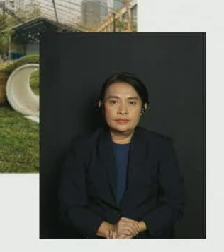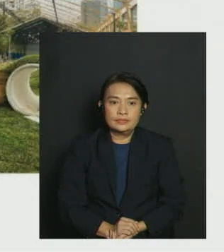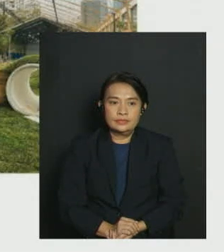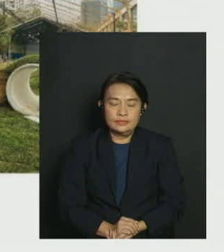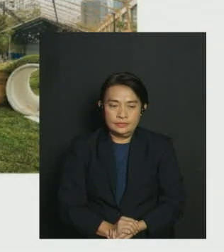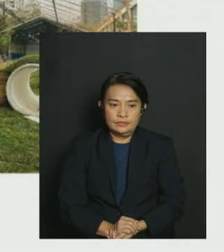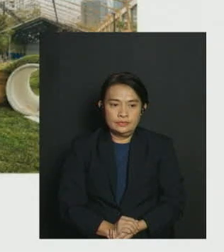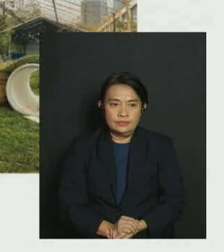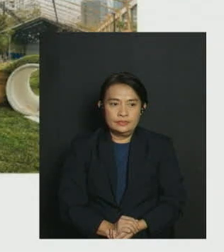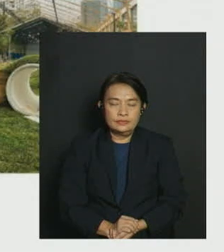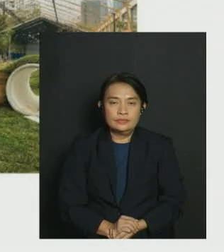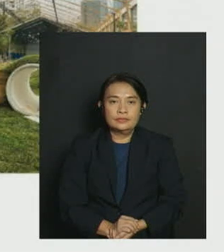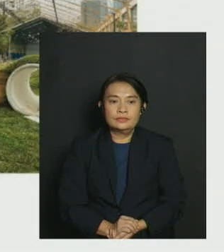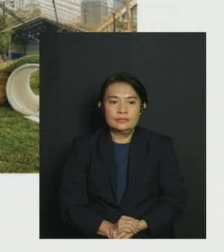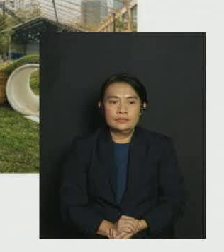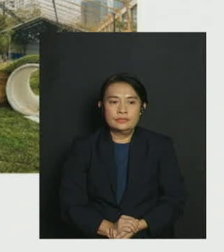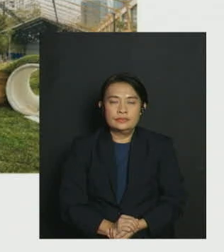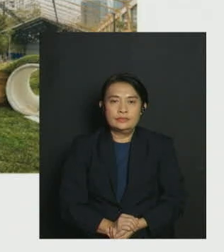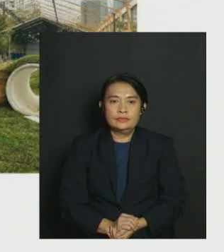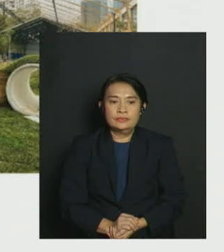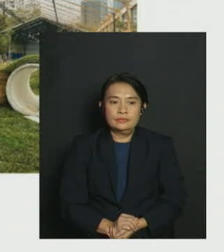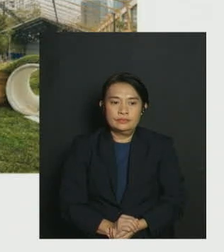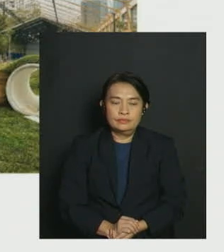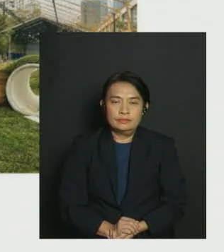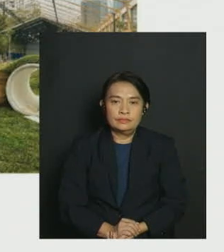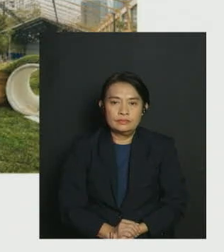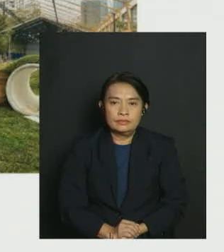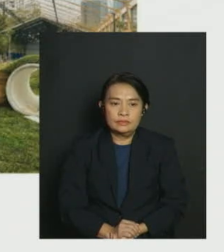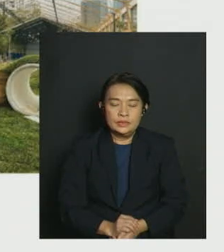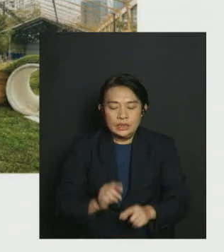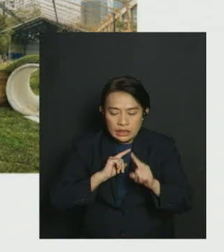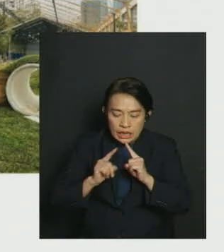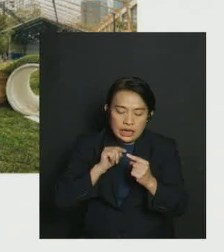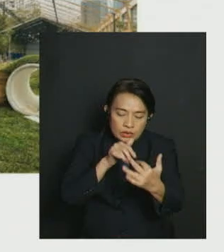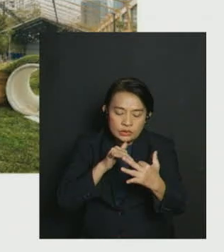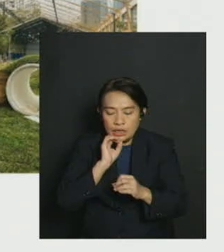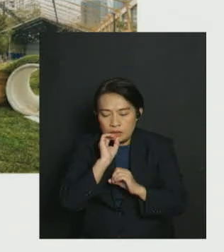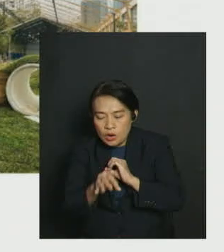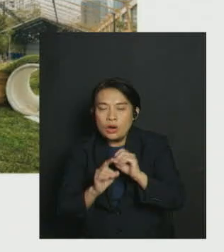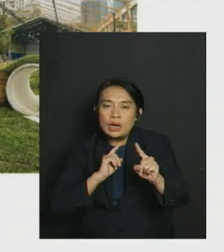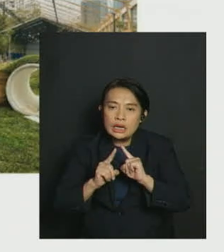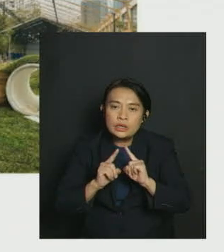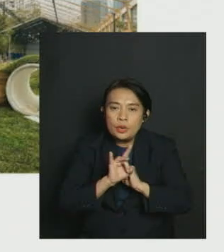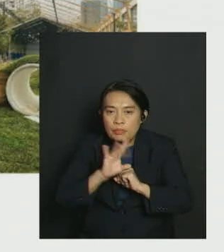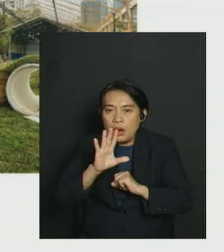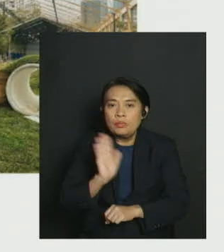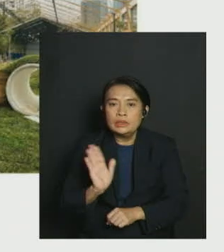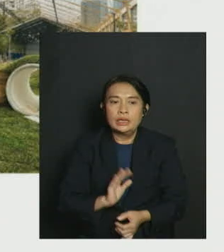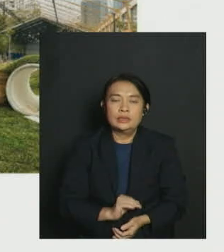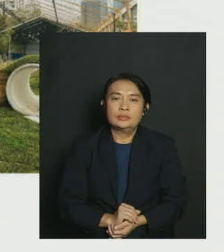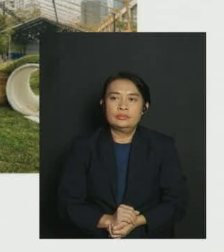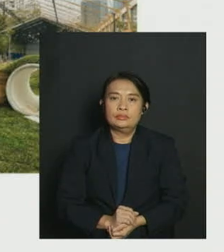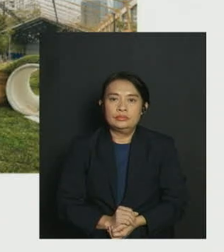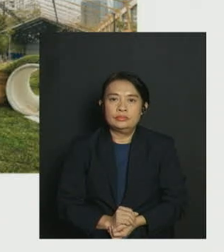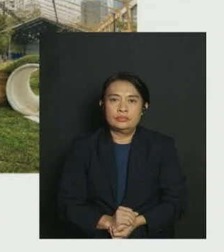Not only the communication, but to deliver to you, not wait you to come here, but we come to you. It's